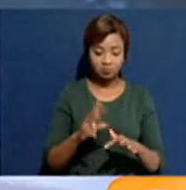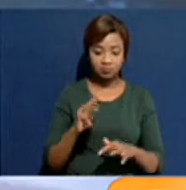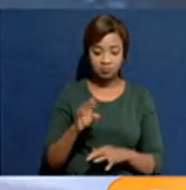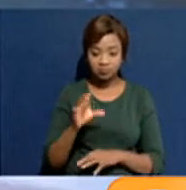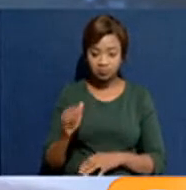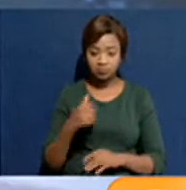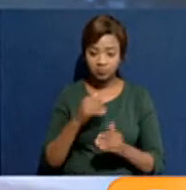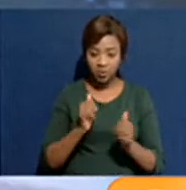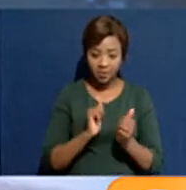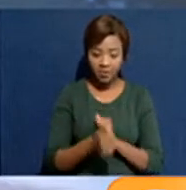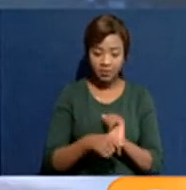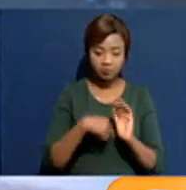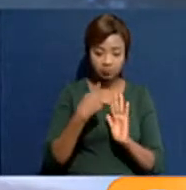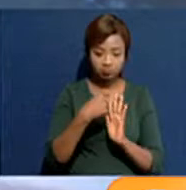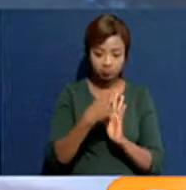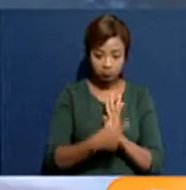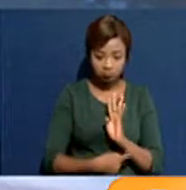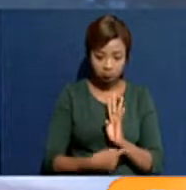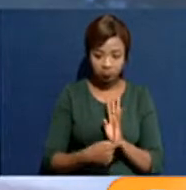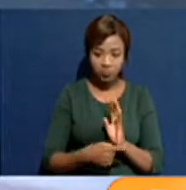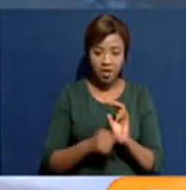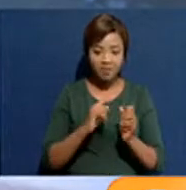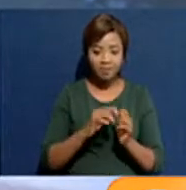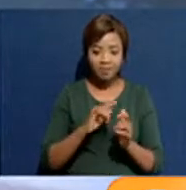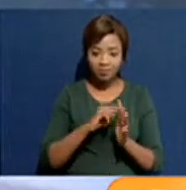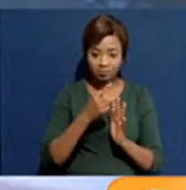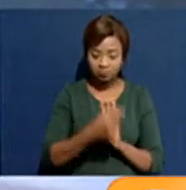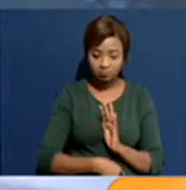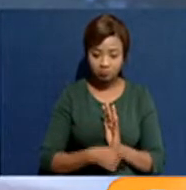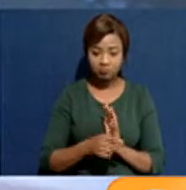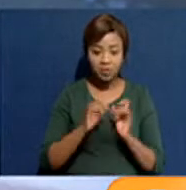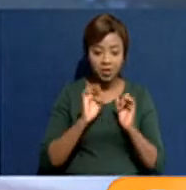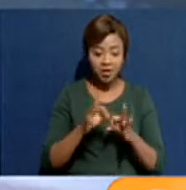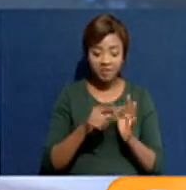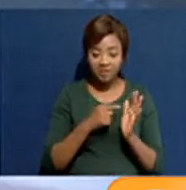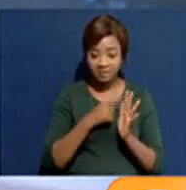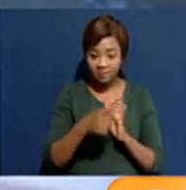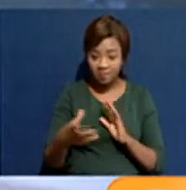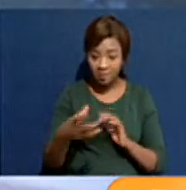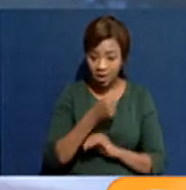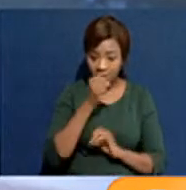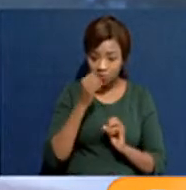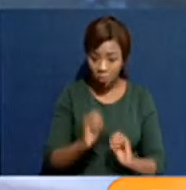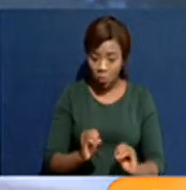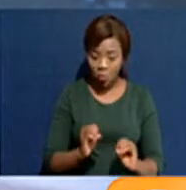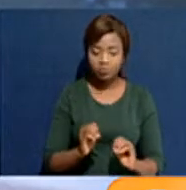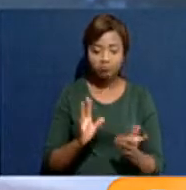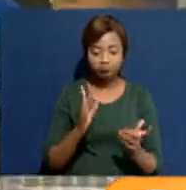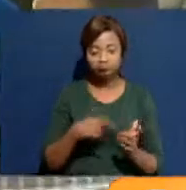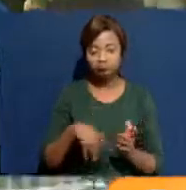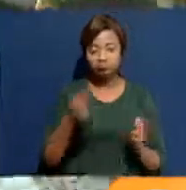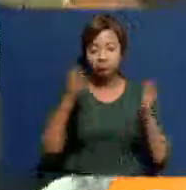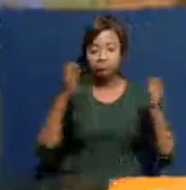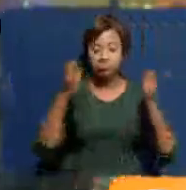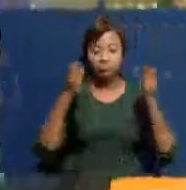they want addressed, failure to which they will boycott the sittings. Take a listen.